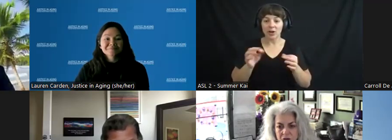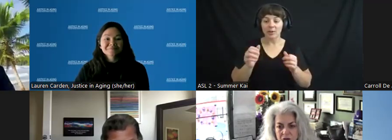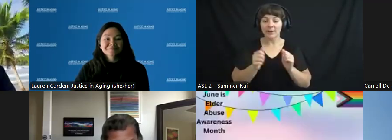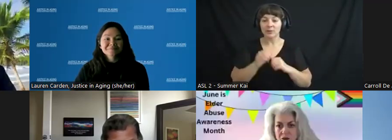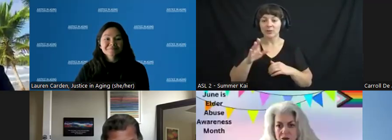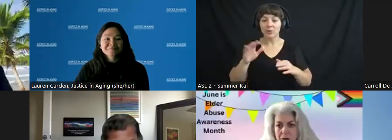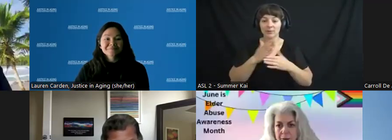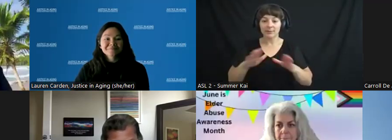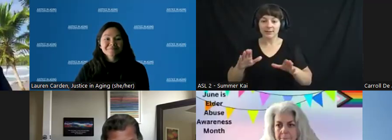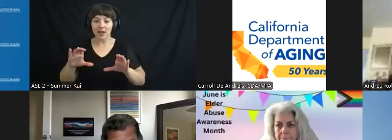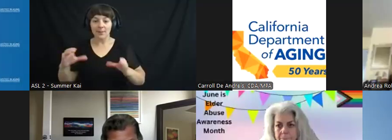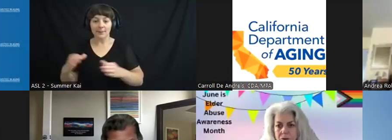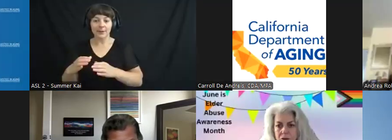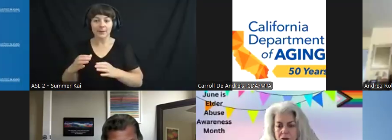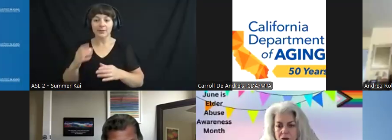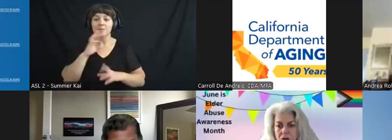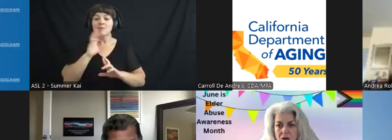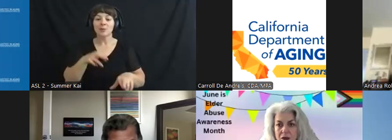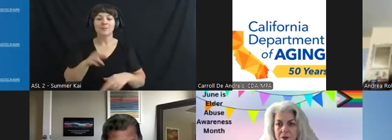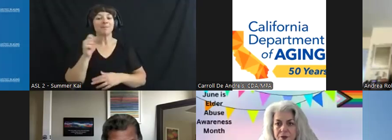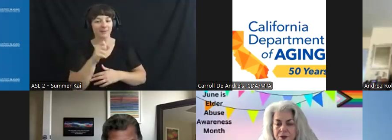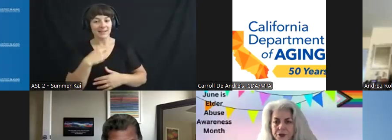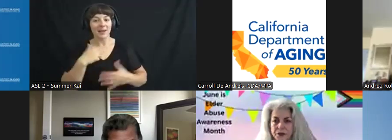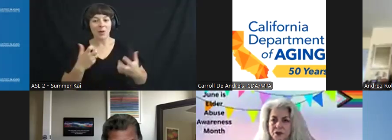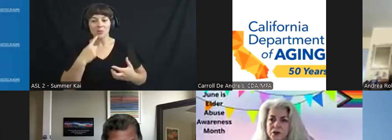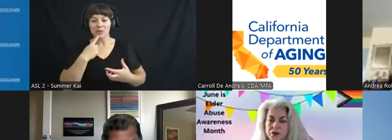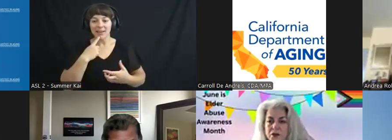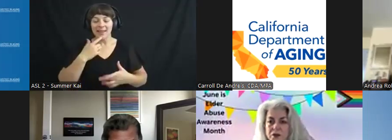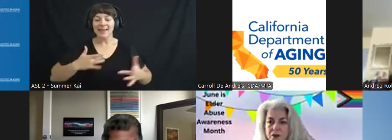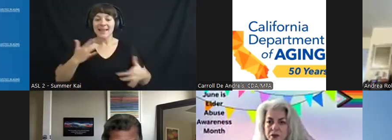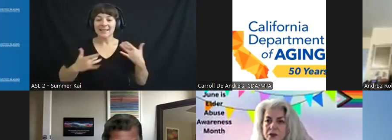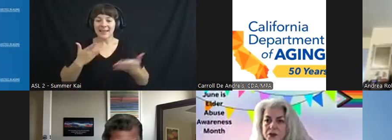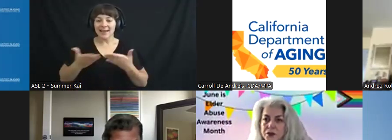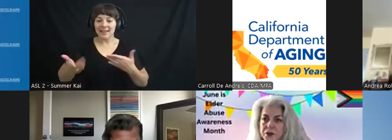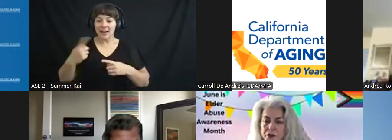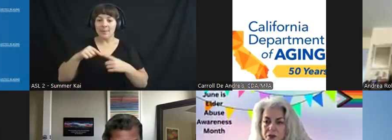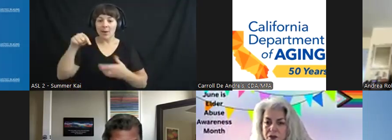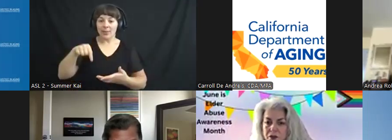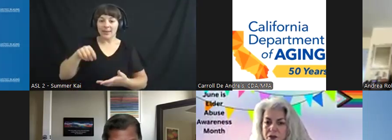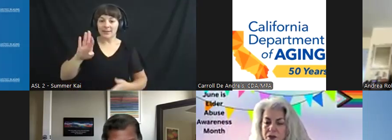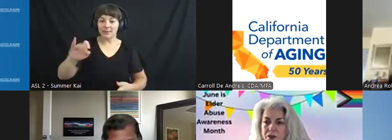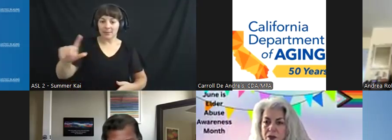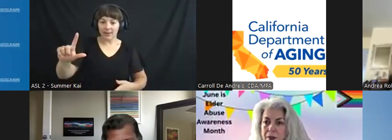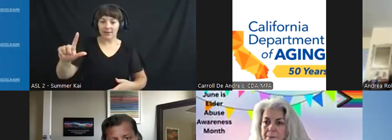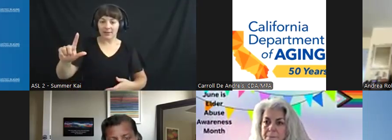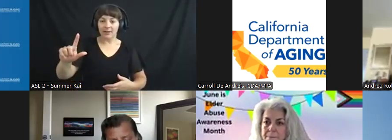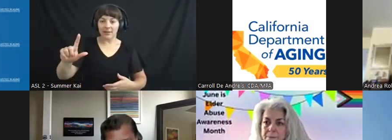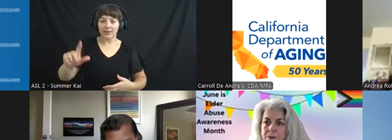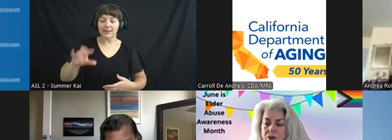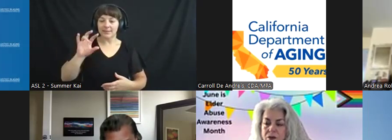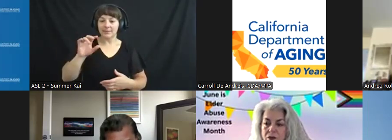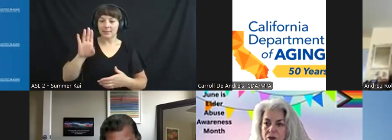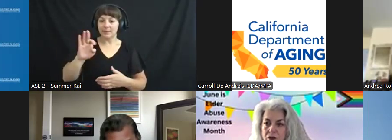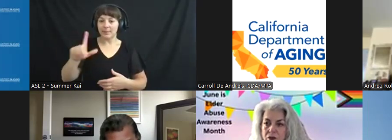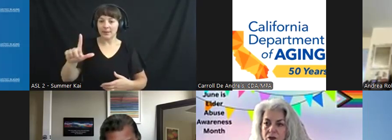report? I just did want to say that the exciting thing about this bill, the Assembly Bill 474, is that